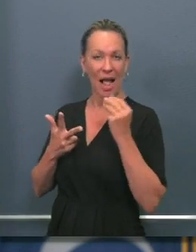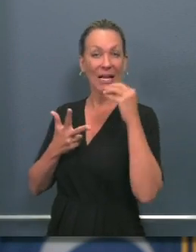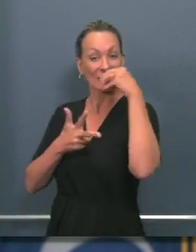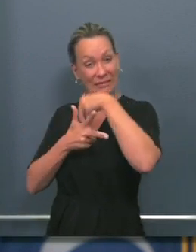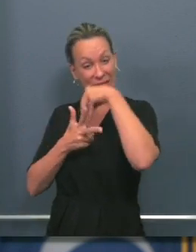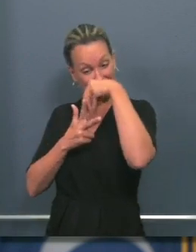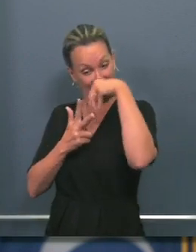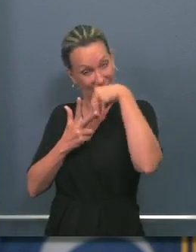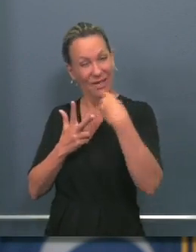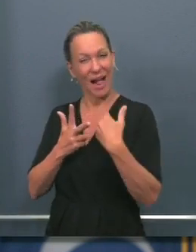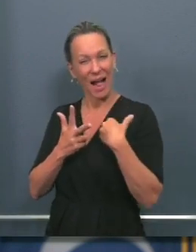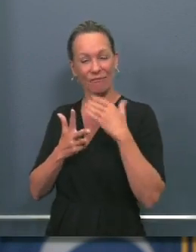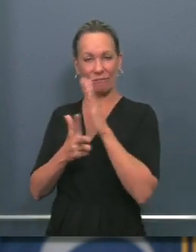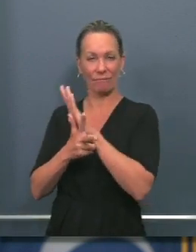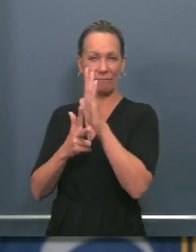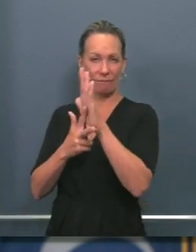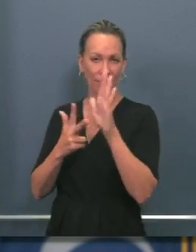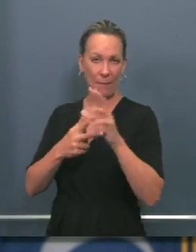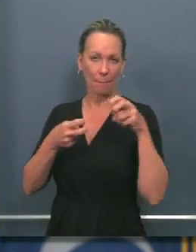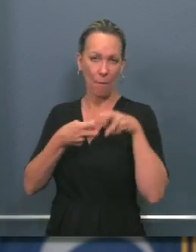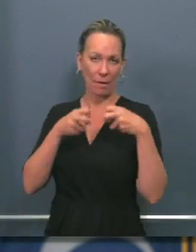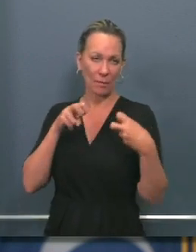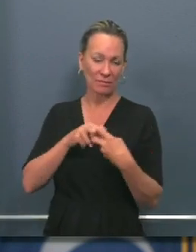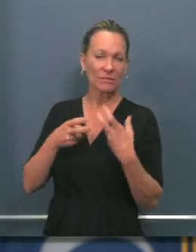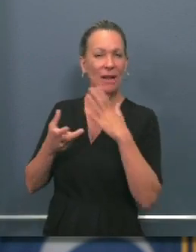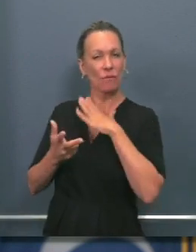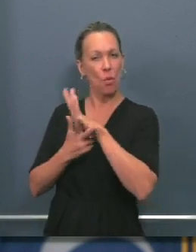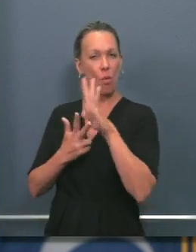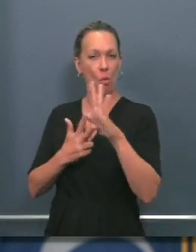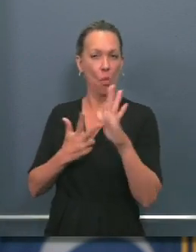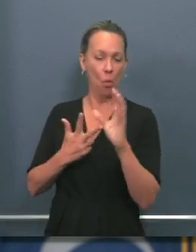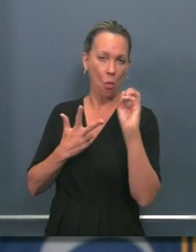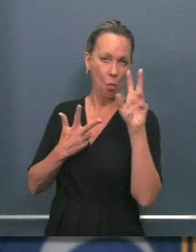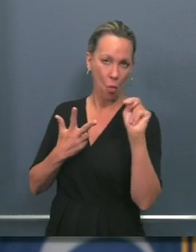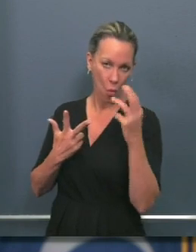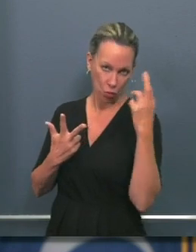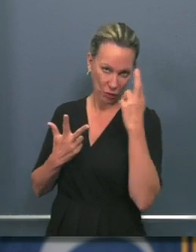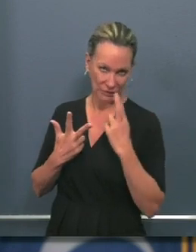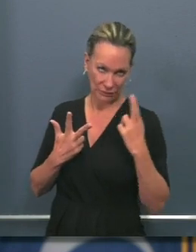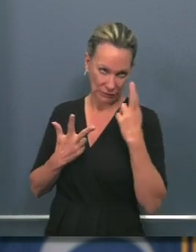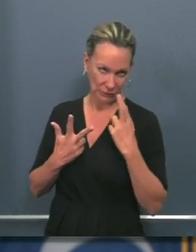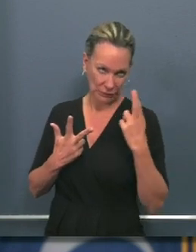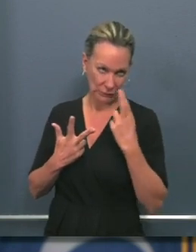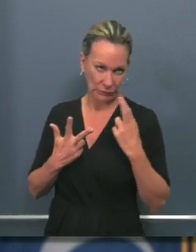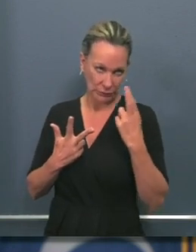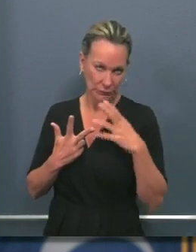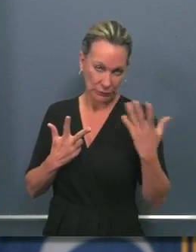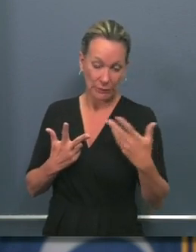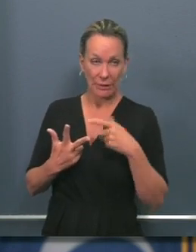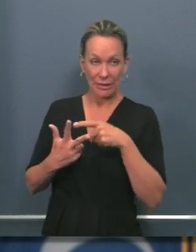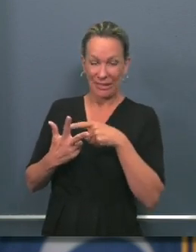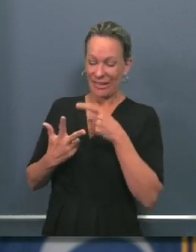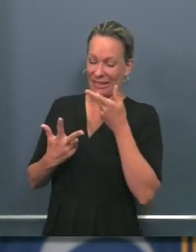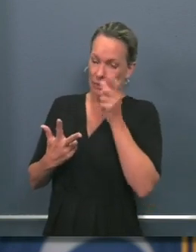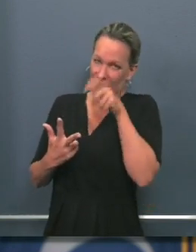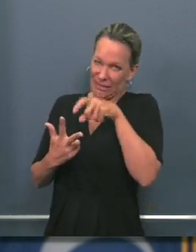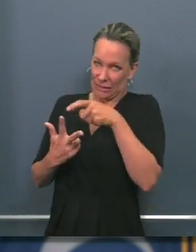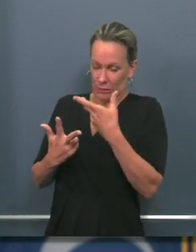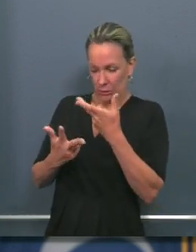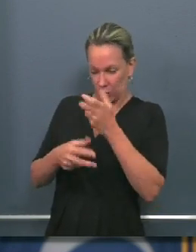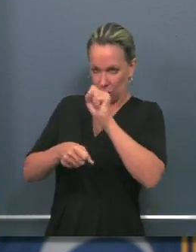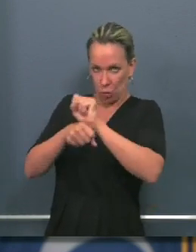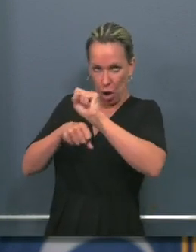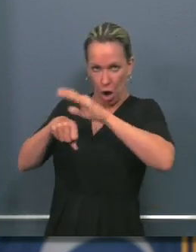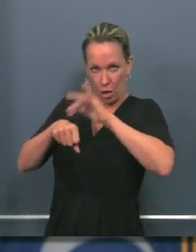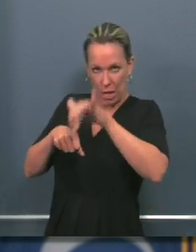or encourage those counties to the extent they wish to submit those plans to the state of California. So that's number